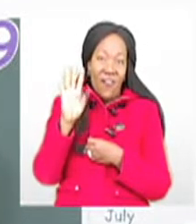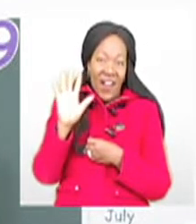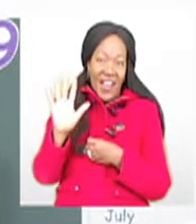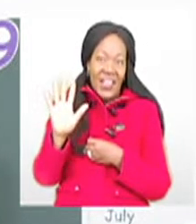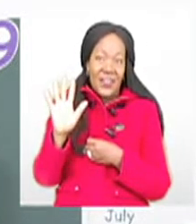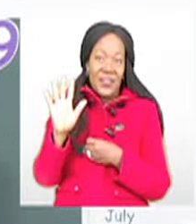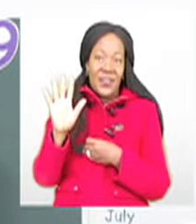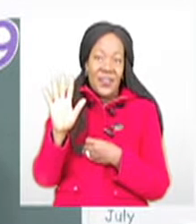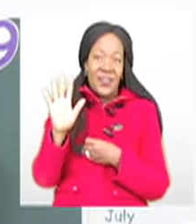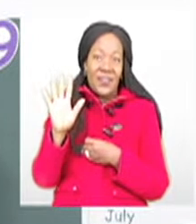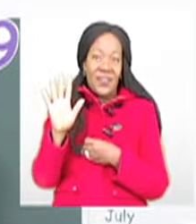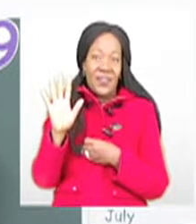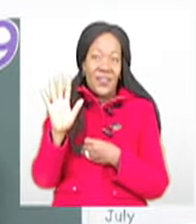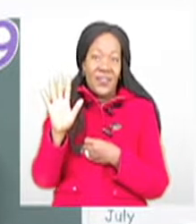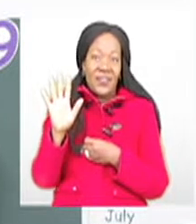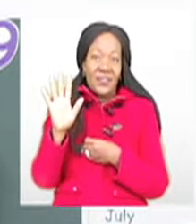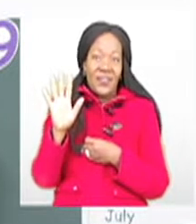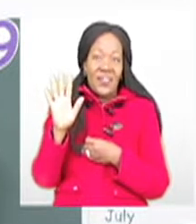5,